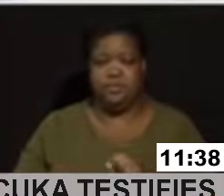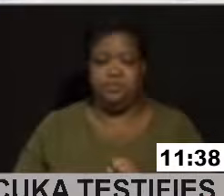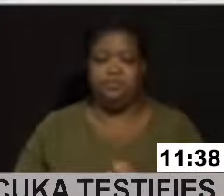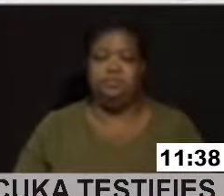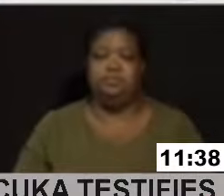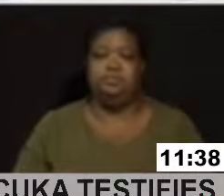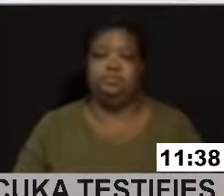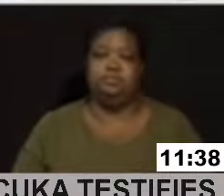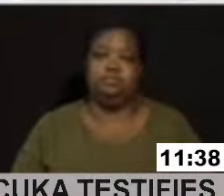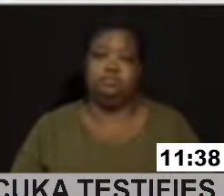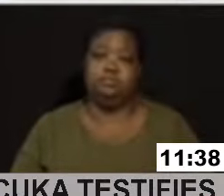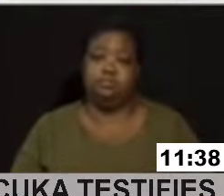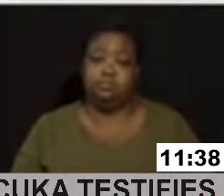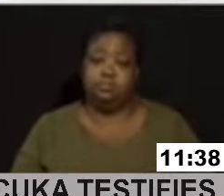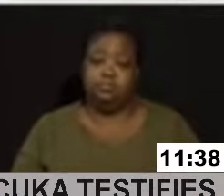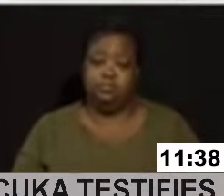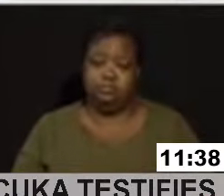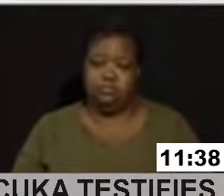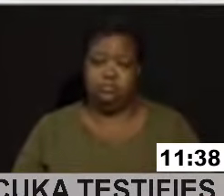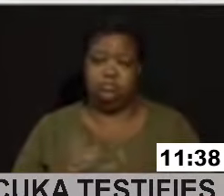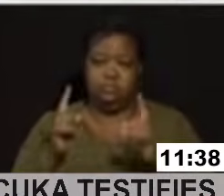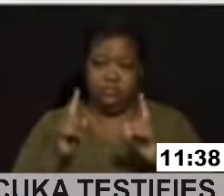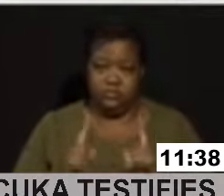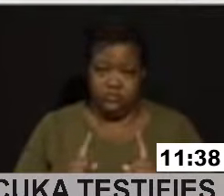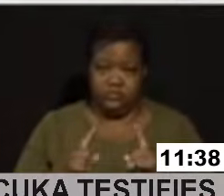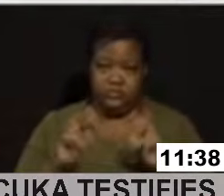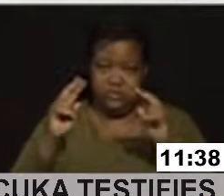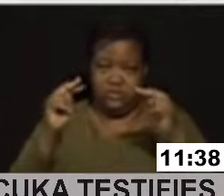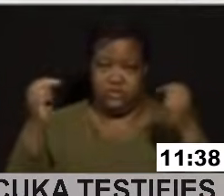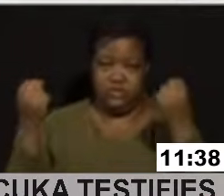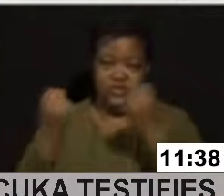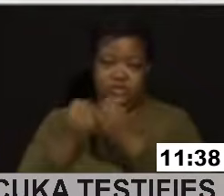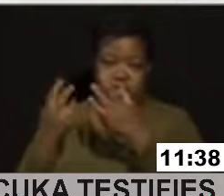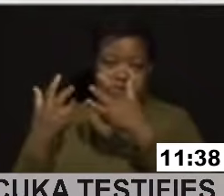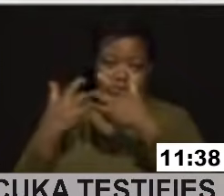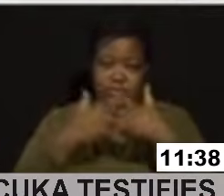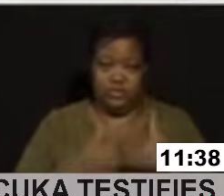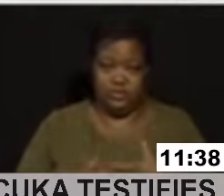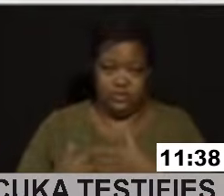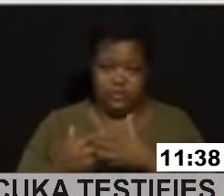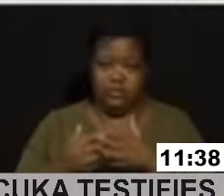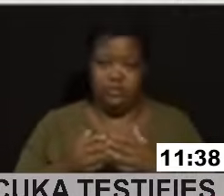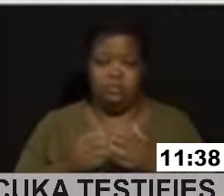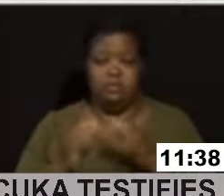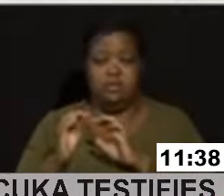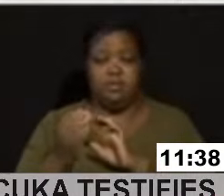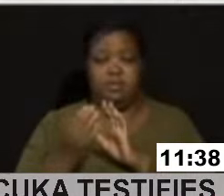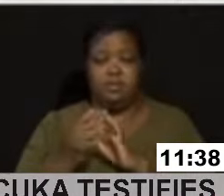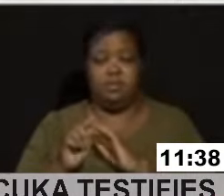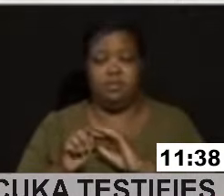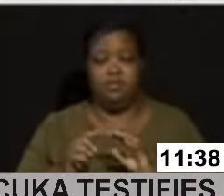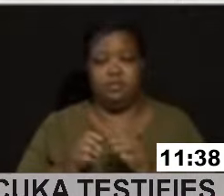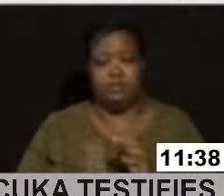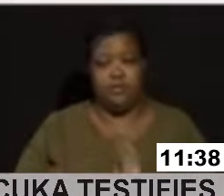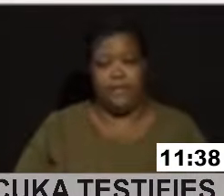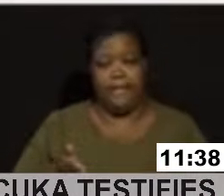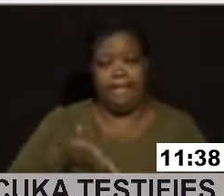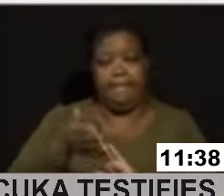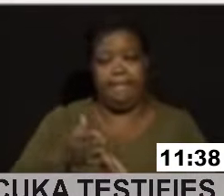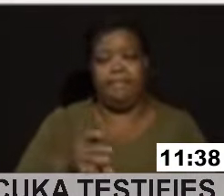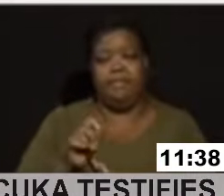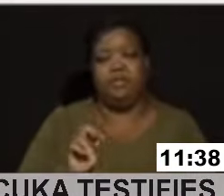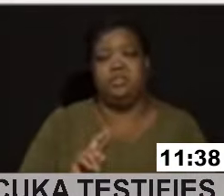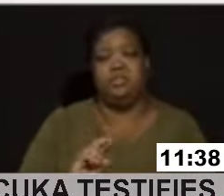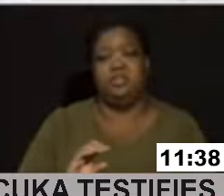say that was to ensure a single, specialized, nationally coordinated approach to prosecutions emerging from the TRC.